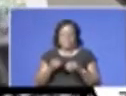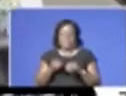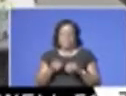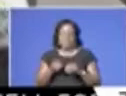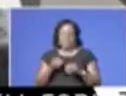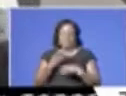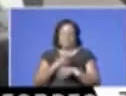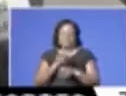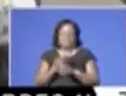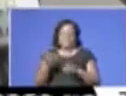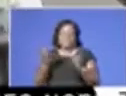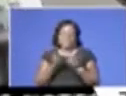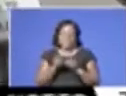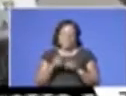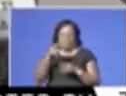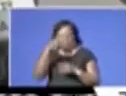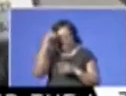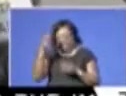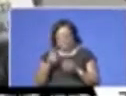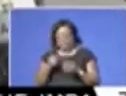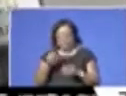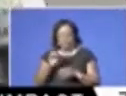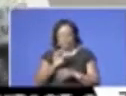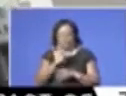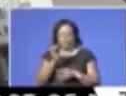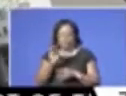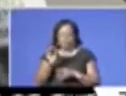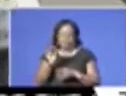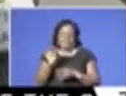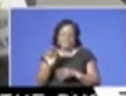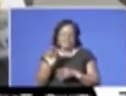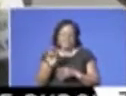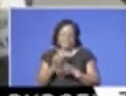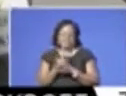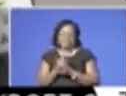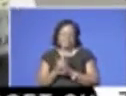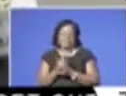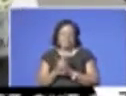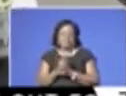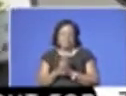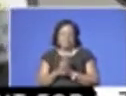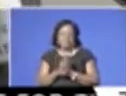going to change as well. So we await to hear official word from Carnival with respect to their timelines.